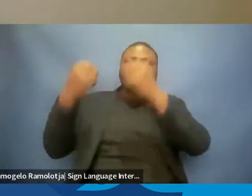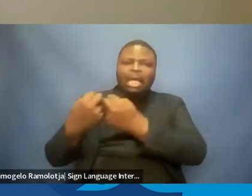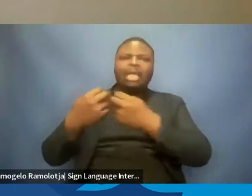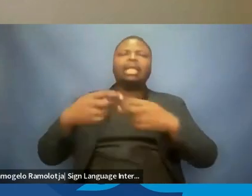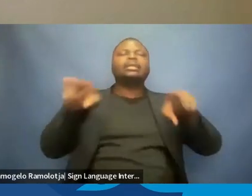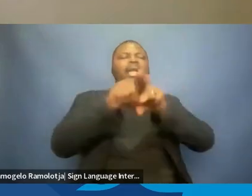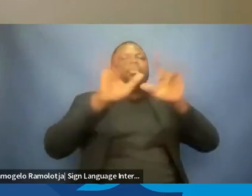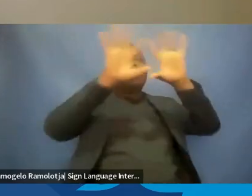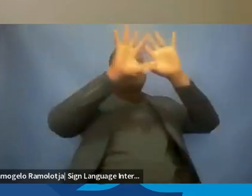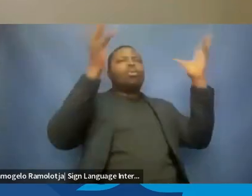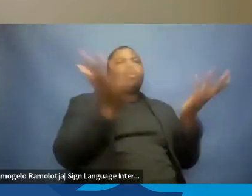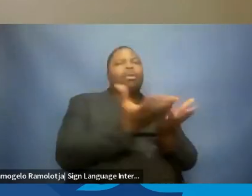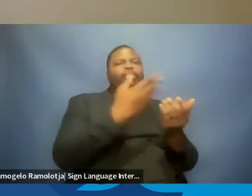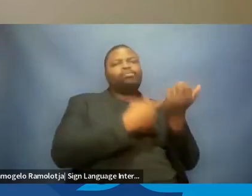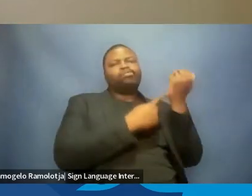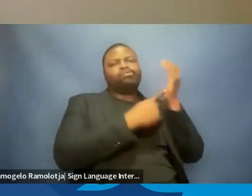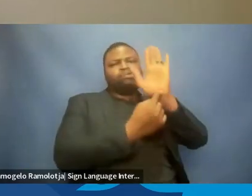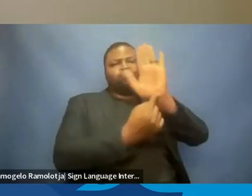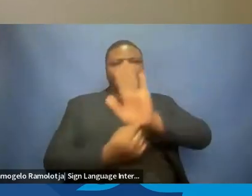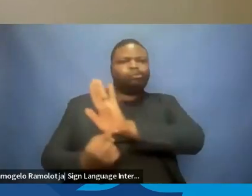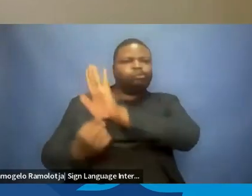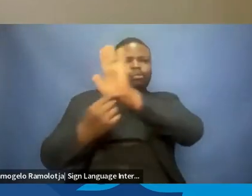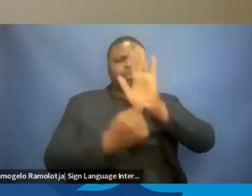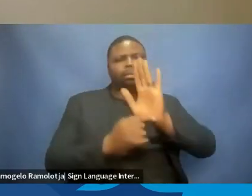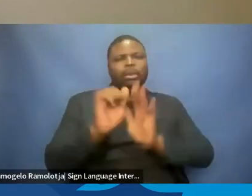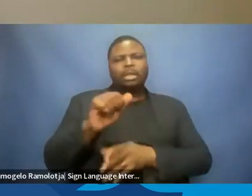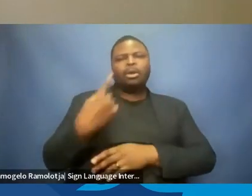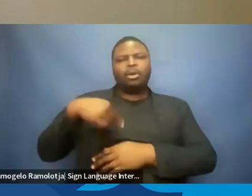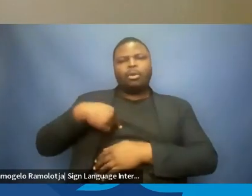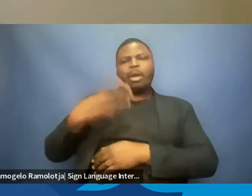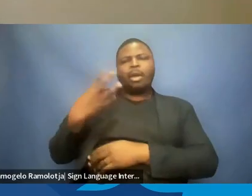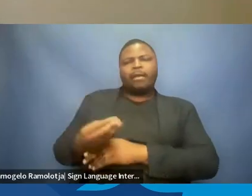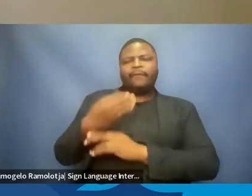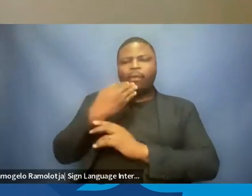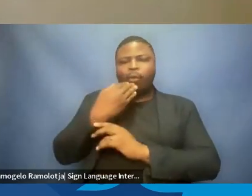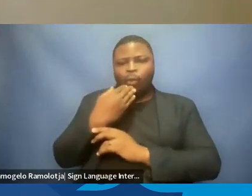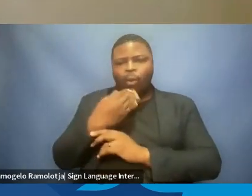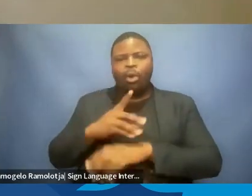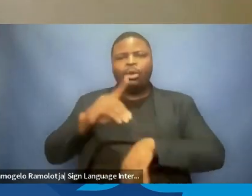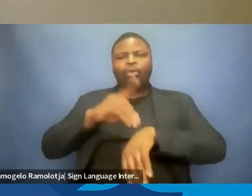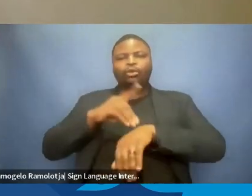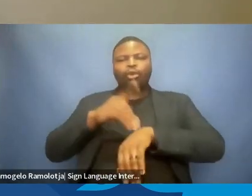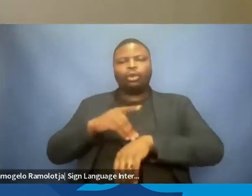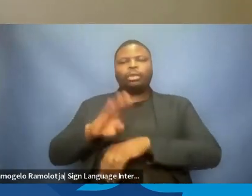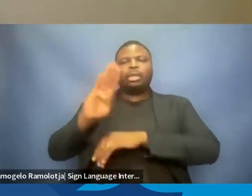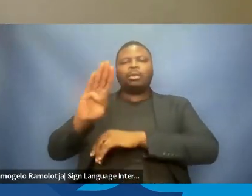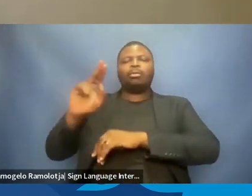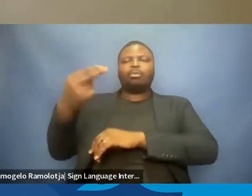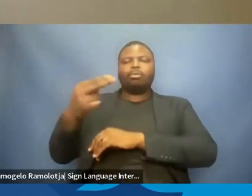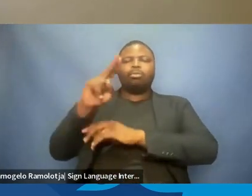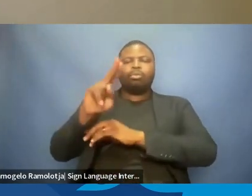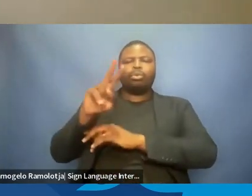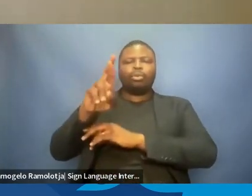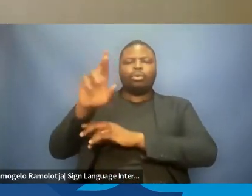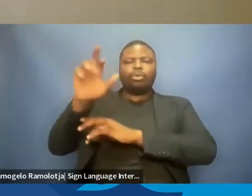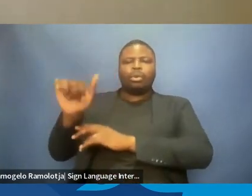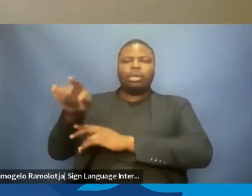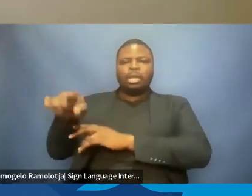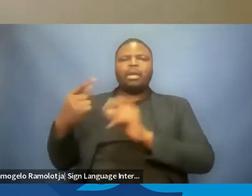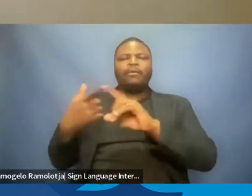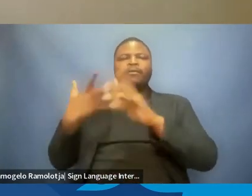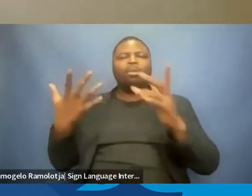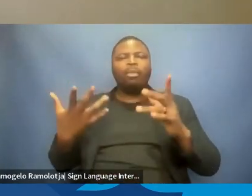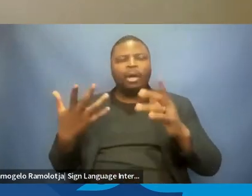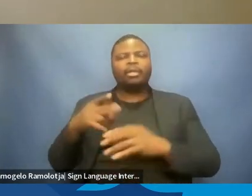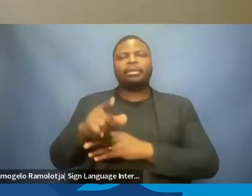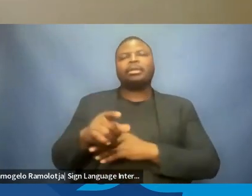domestic resourcing. We have Dr. Bhoora from COSUP. Dr. Yuvisha is a specialist